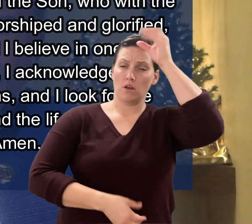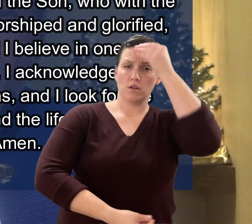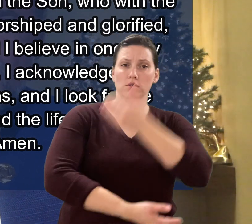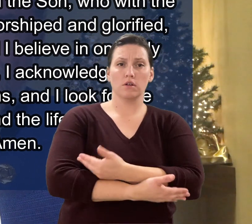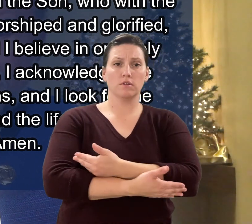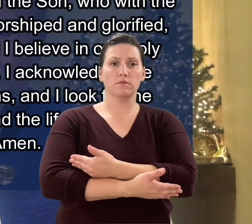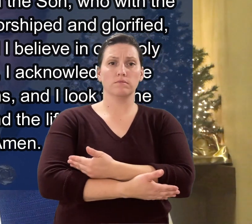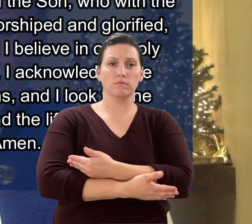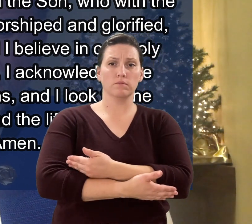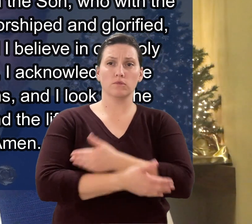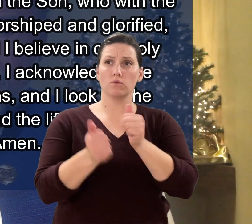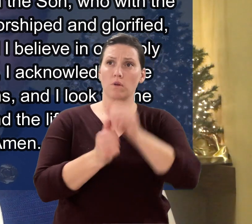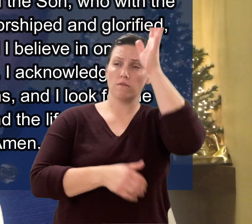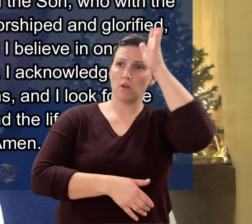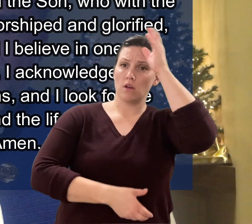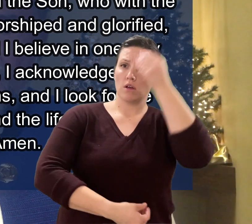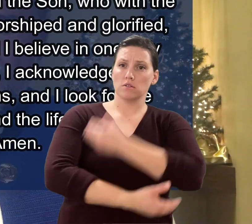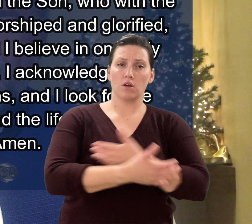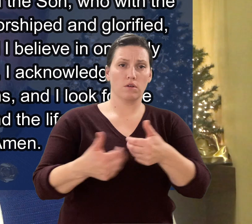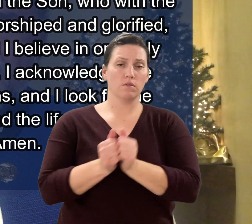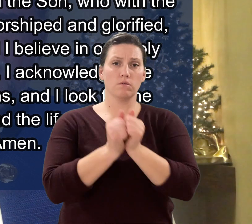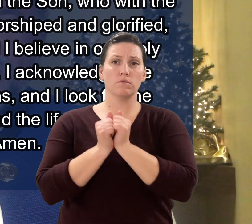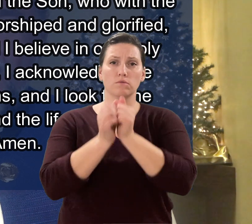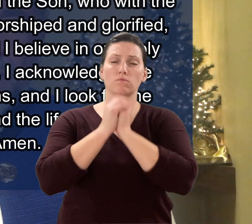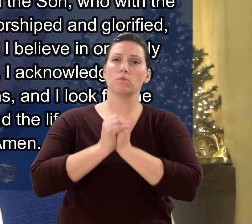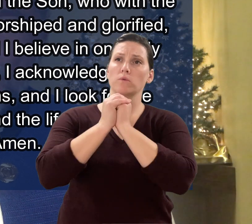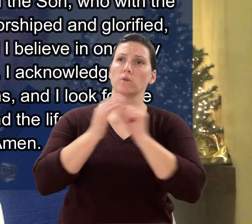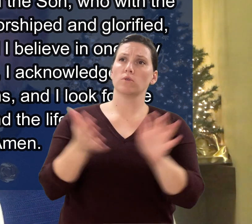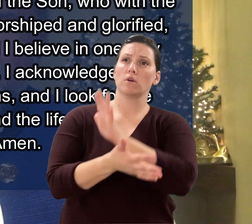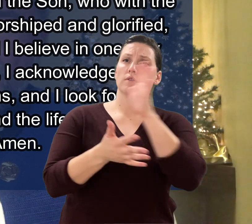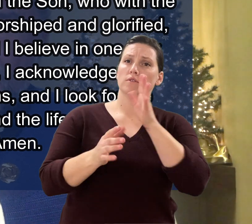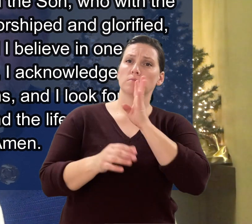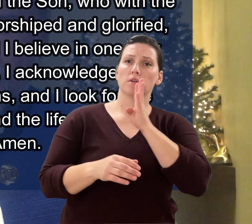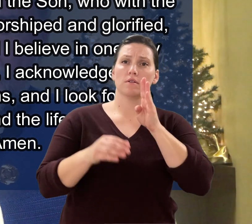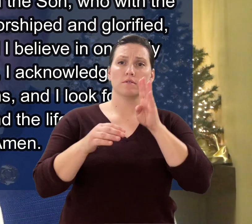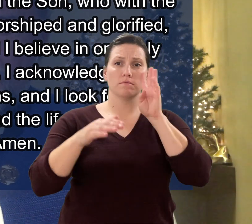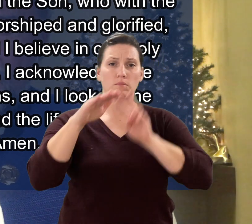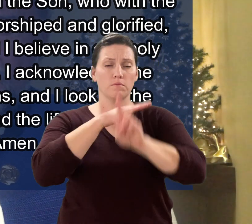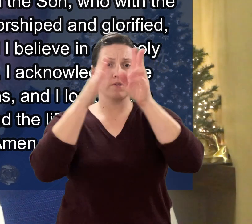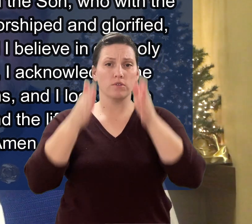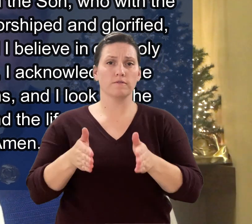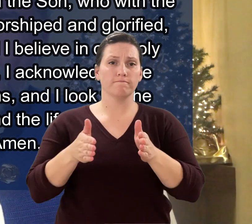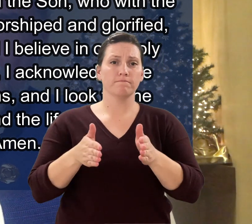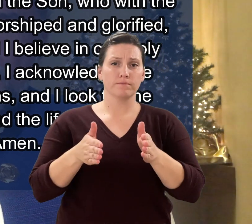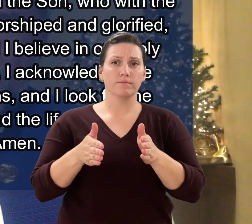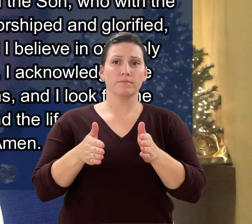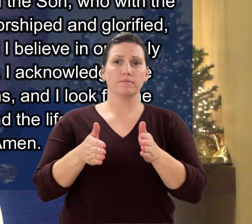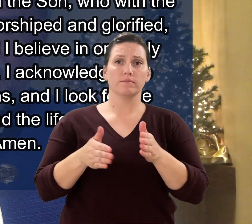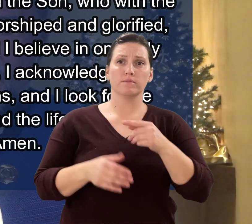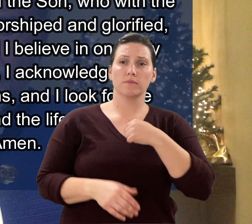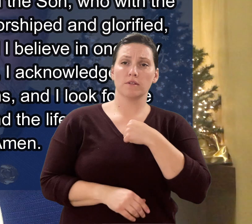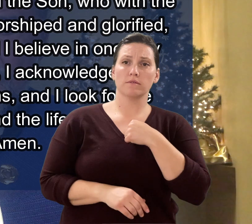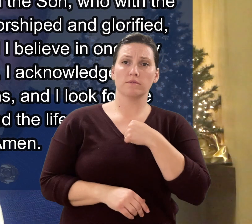from the Father and the Son, who with the Father and the Son together is worshiped and glorified, who spoke by the